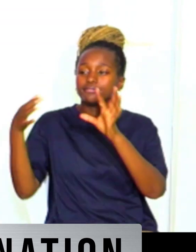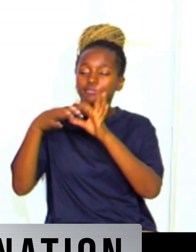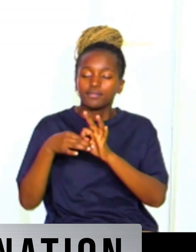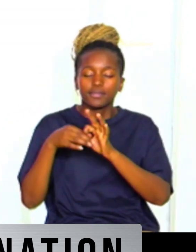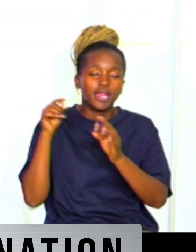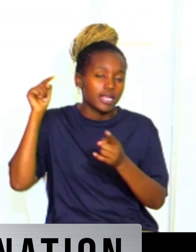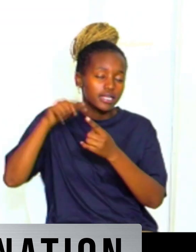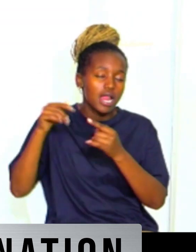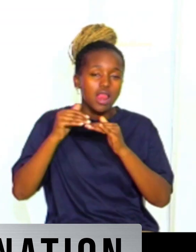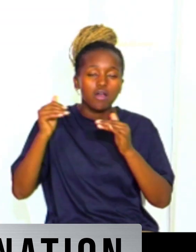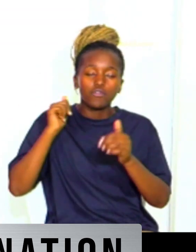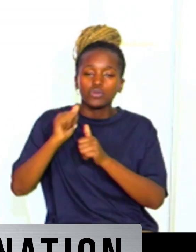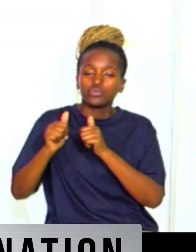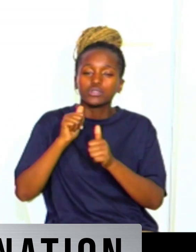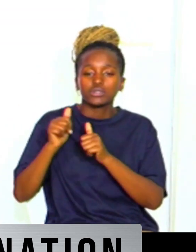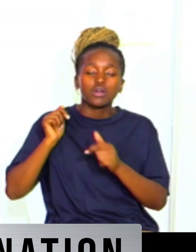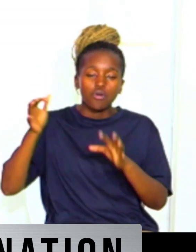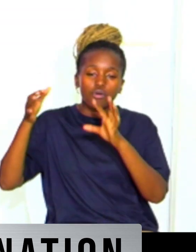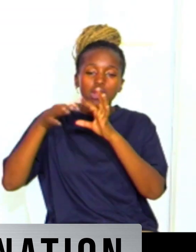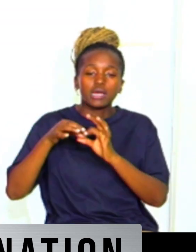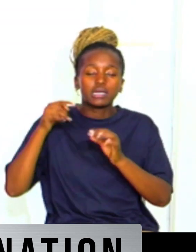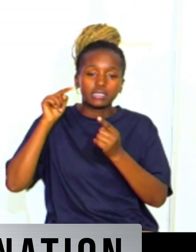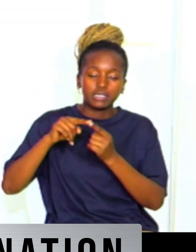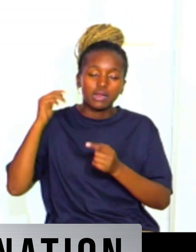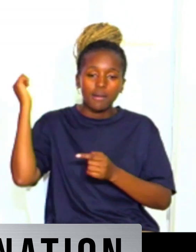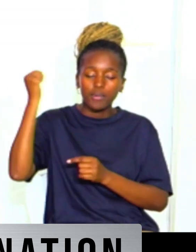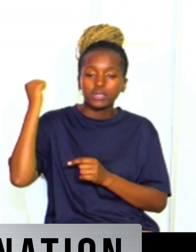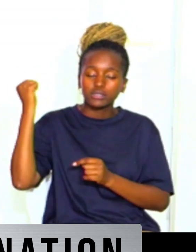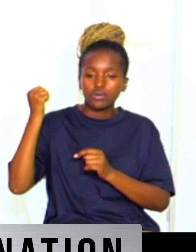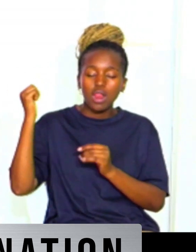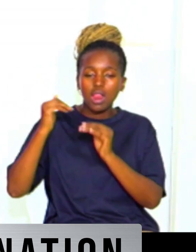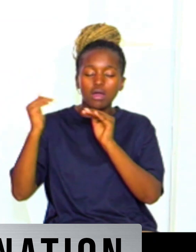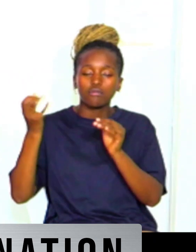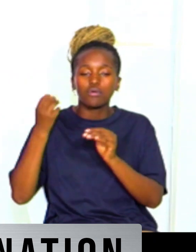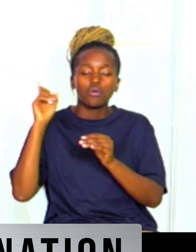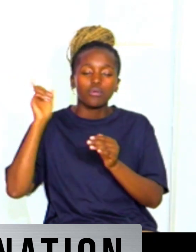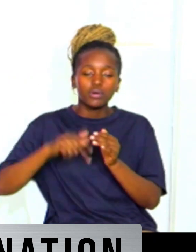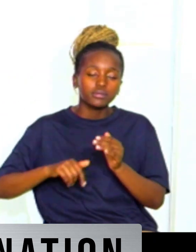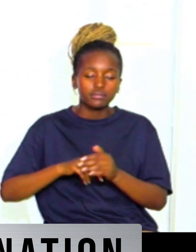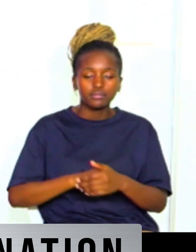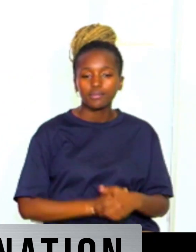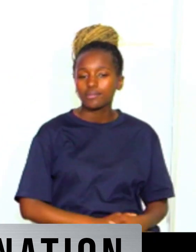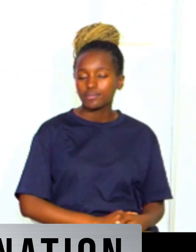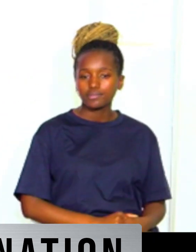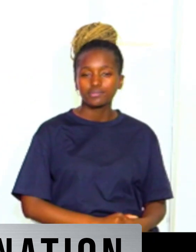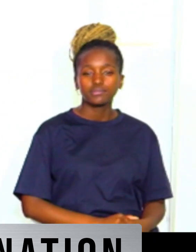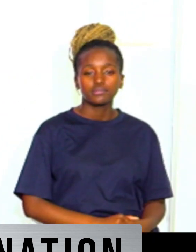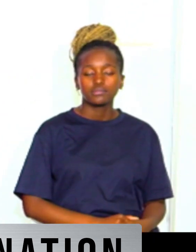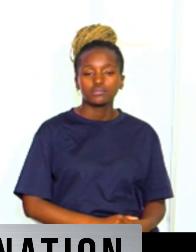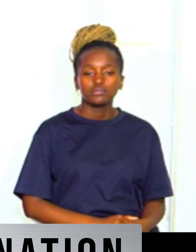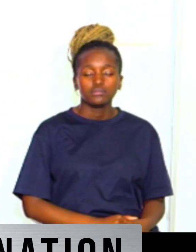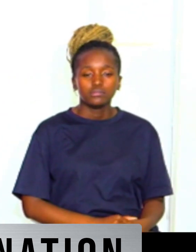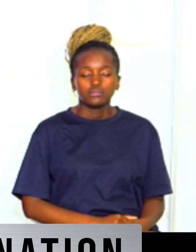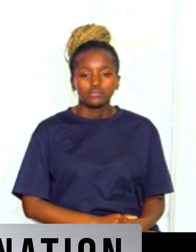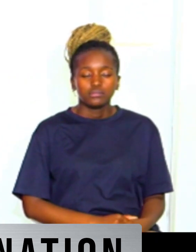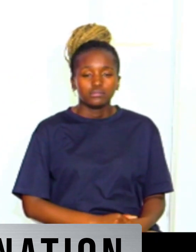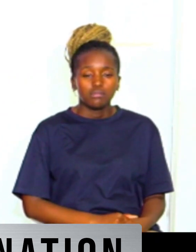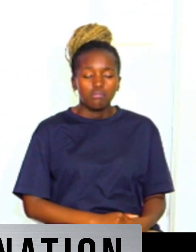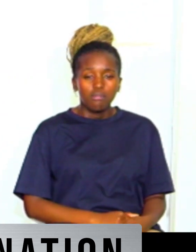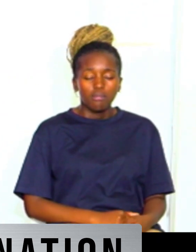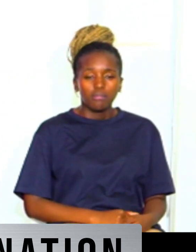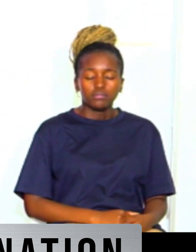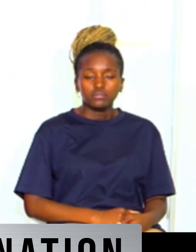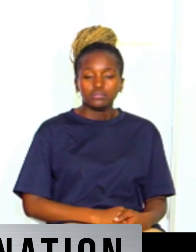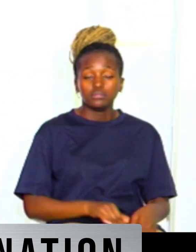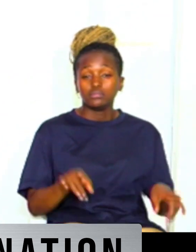Should it involve politicals? Is this political, what do you call it now? What I can